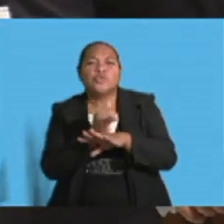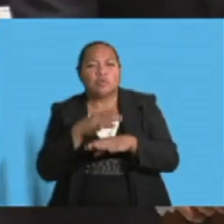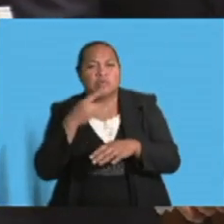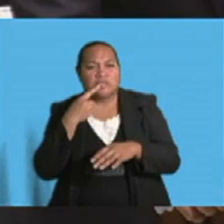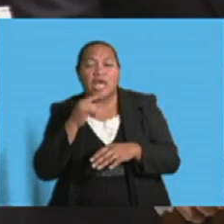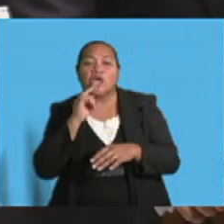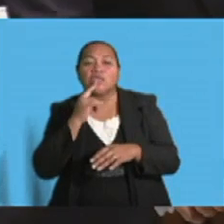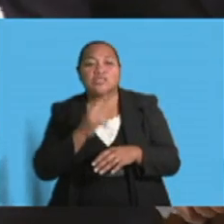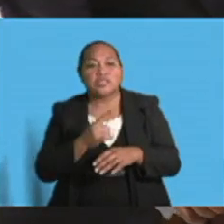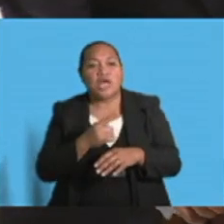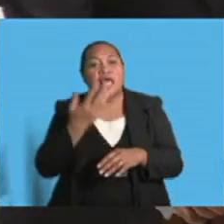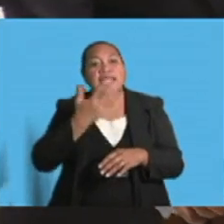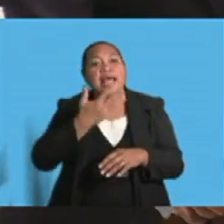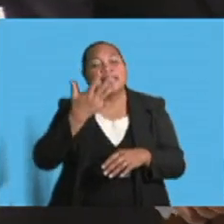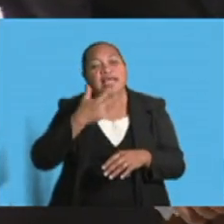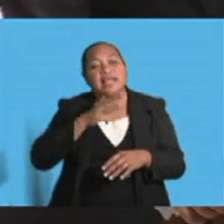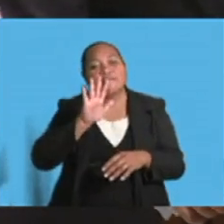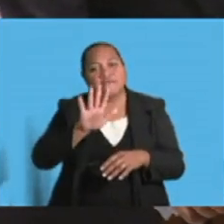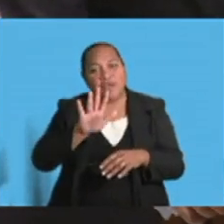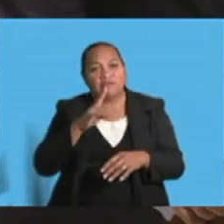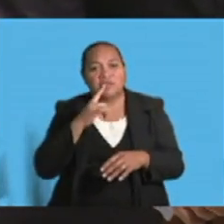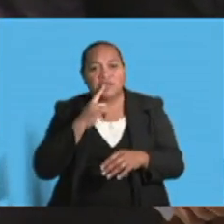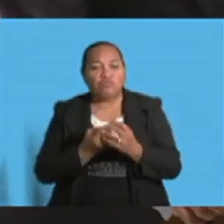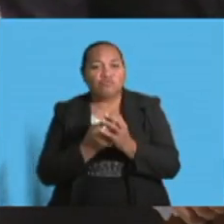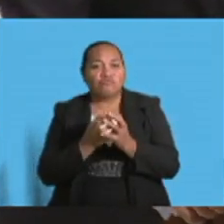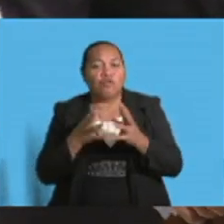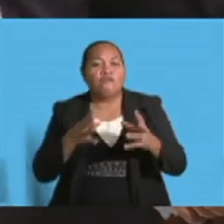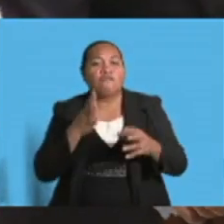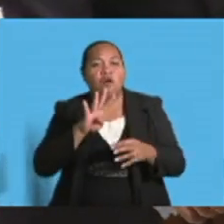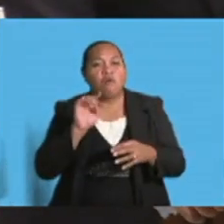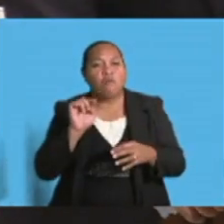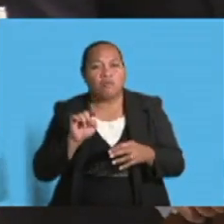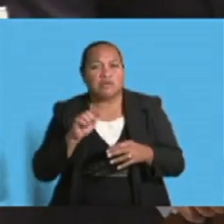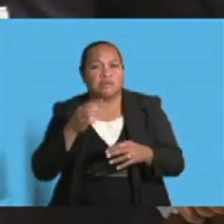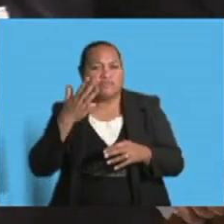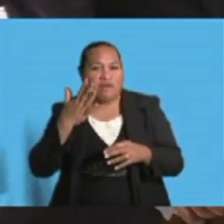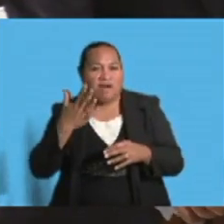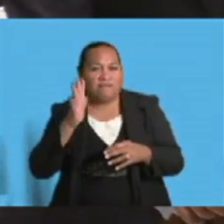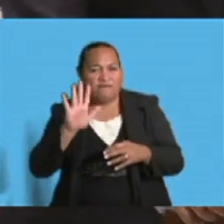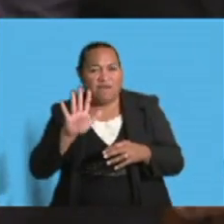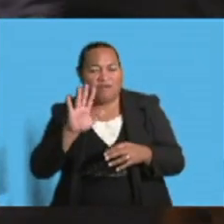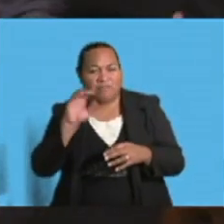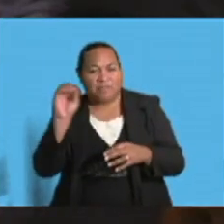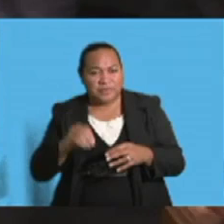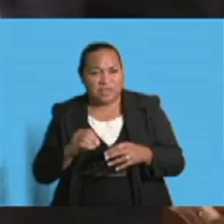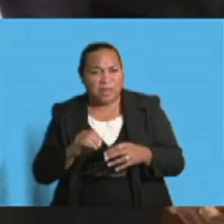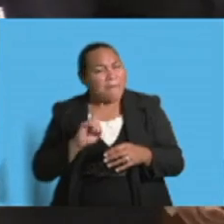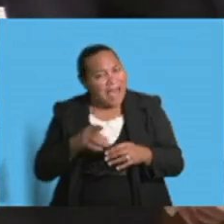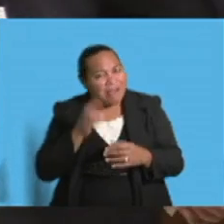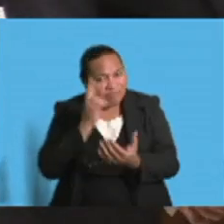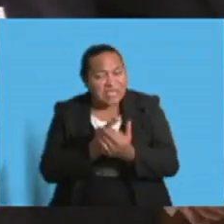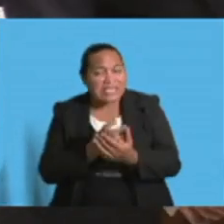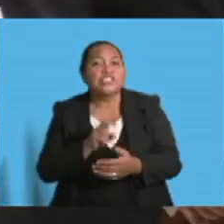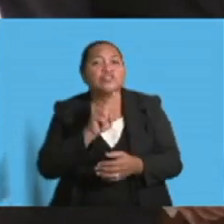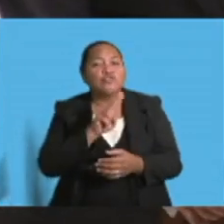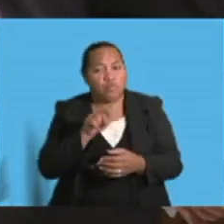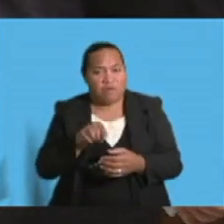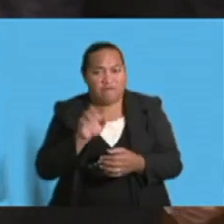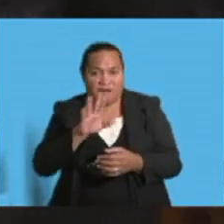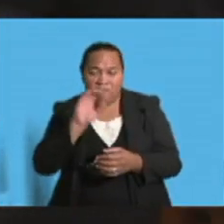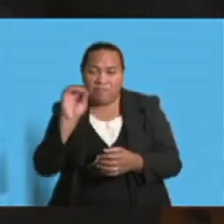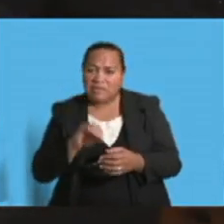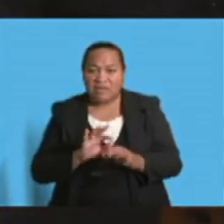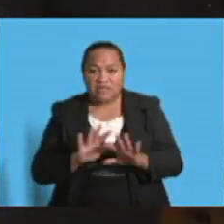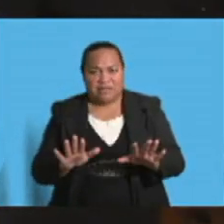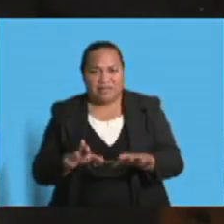in 1995 was 4.5%, when the actual growth rate was only 2.5%. Another gross misrepresentation, Madam Speaker. And